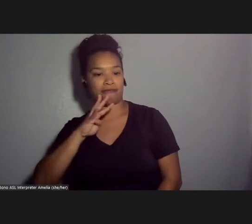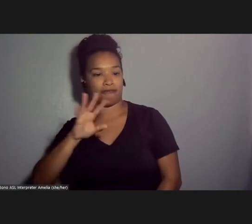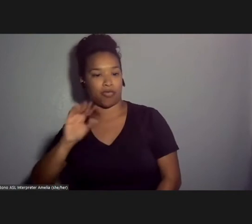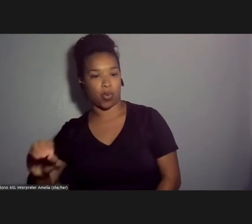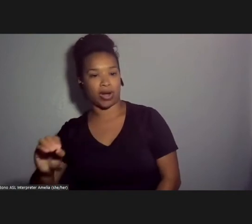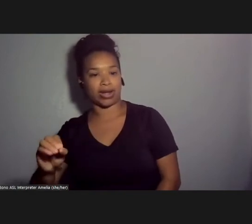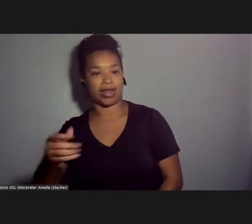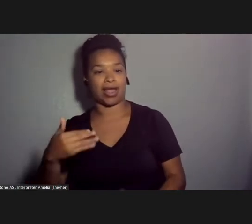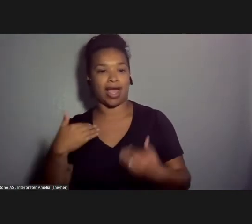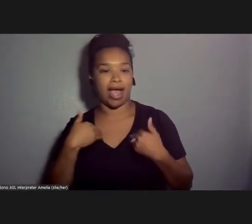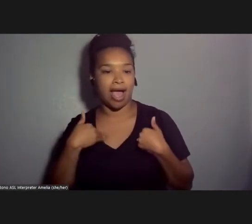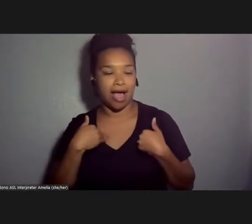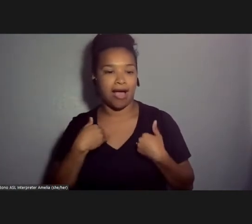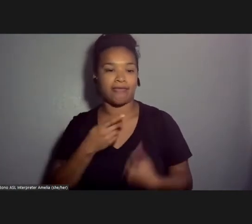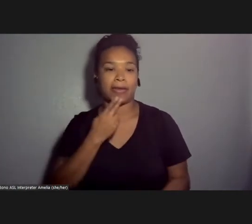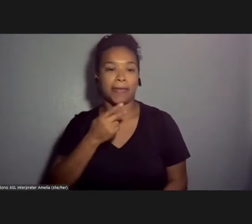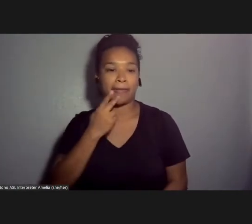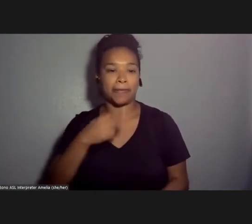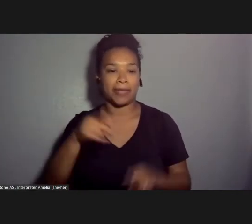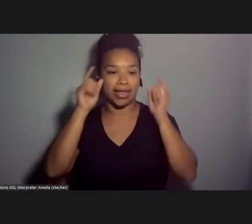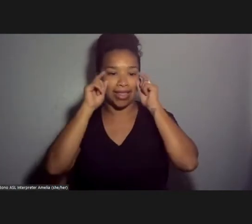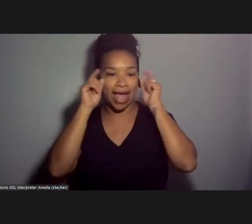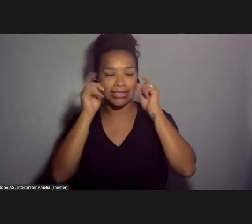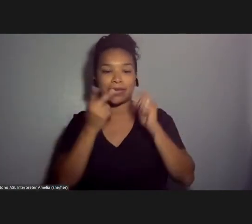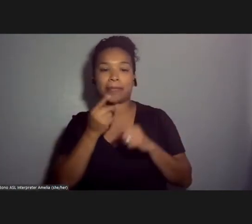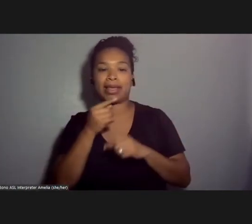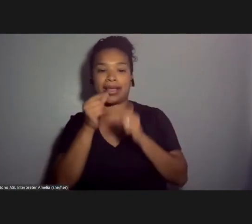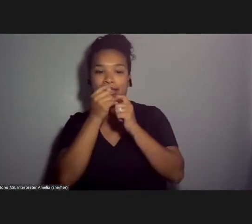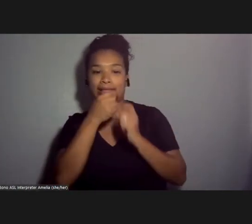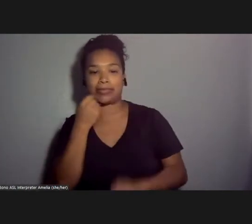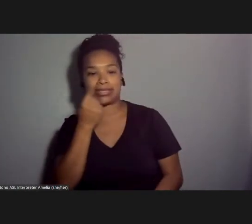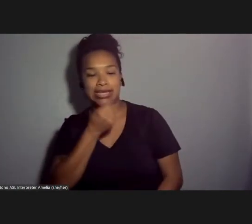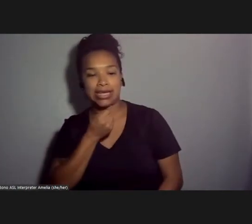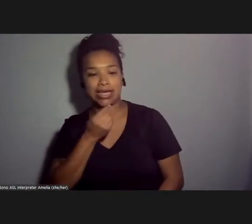brown dark hair, and I'm sitting in a teal room.